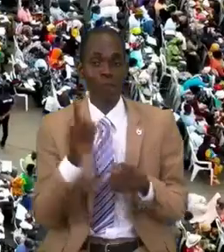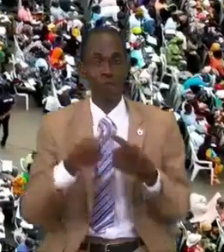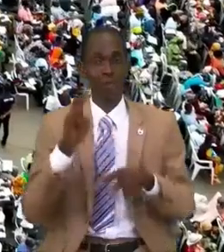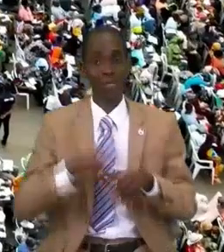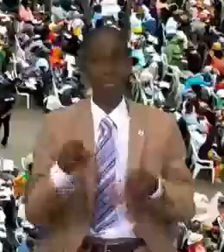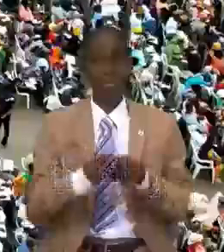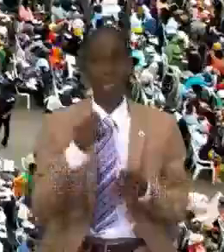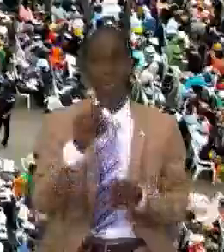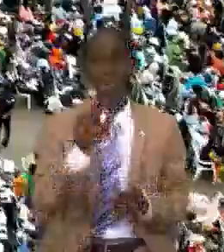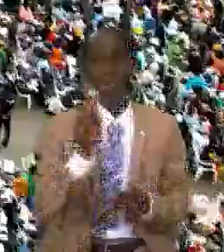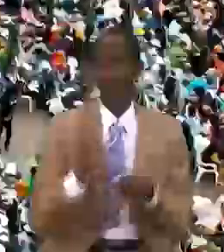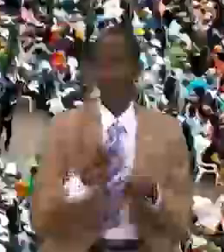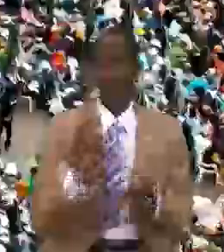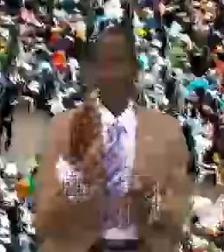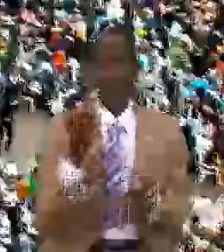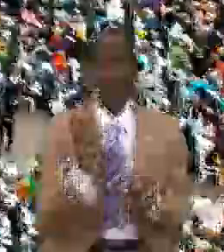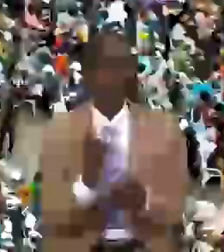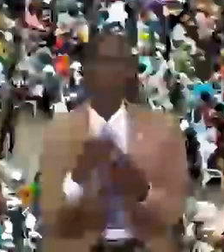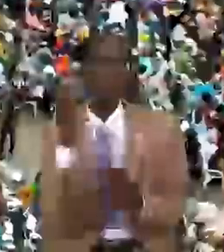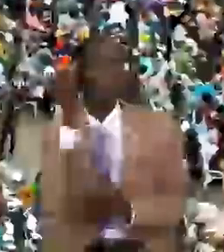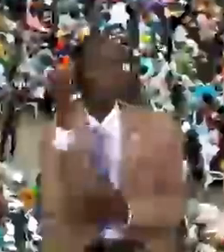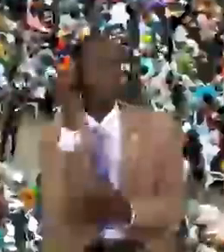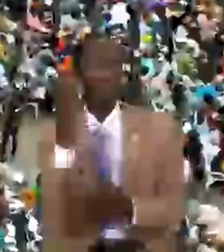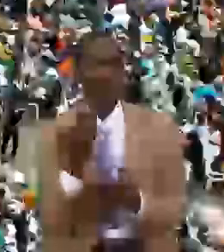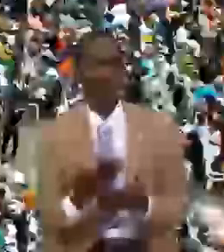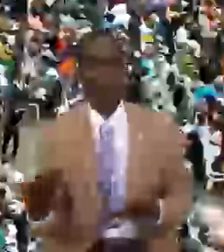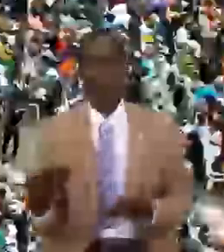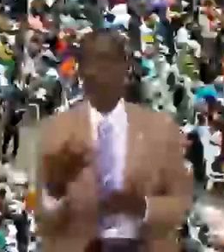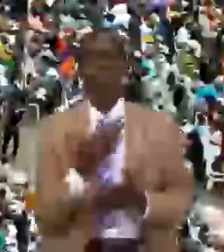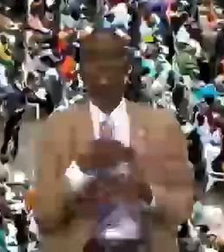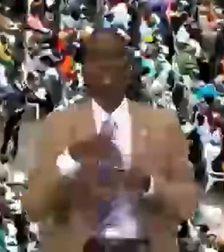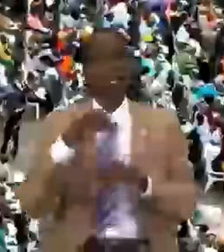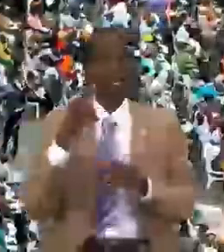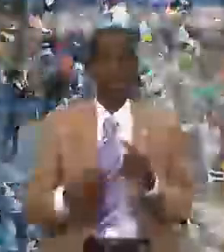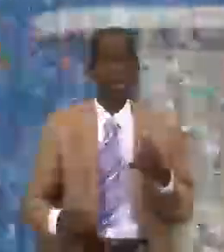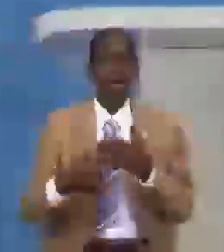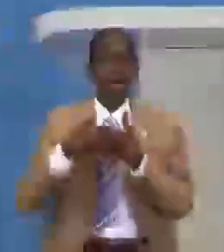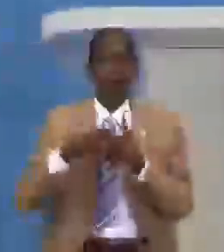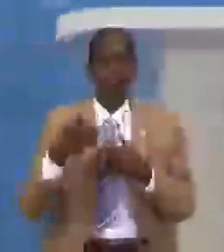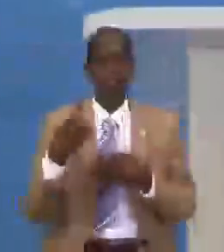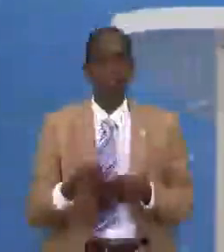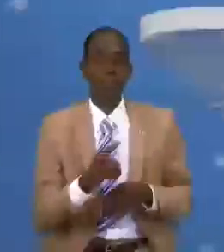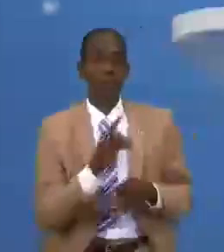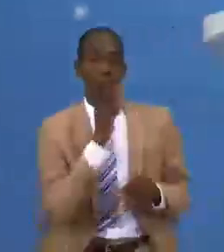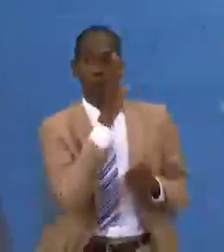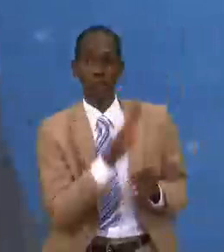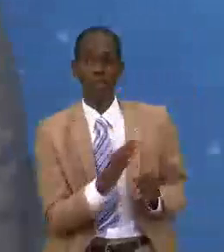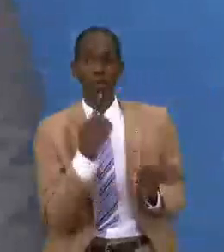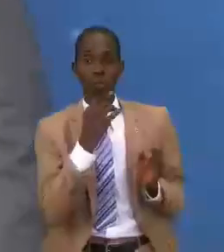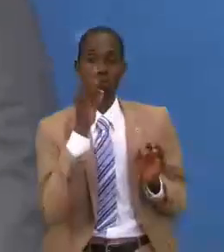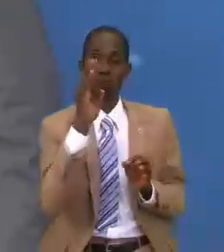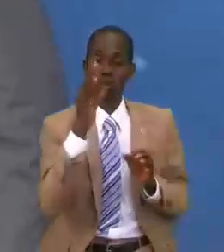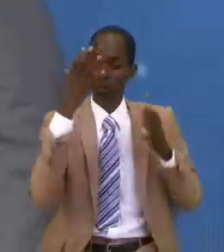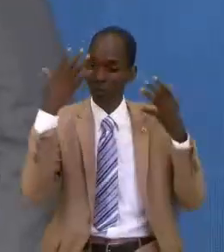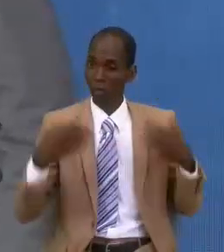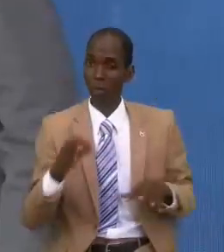eventually, after the minister finished preaching, he announced to the people, he didn't whisper to me, I